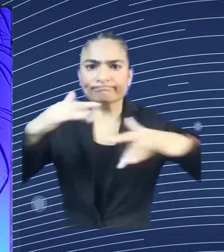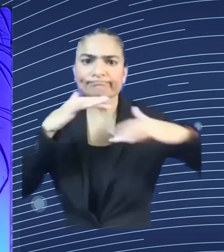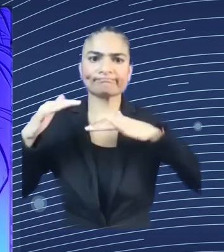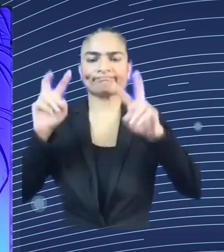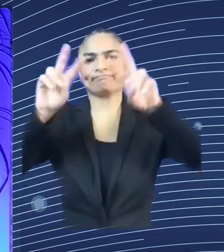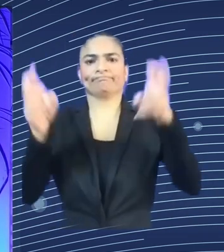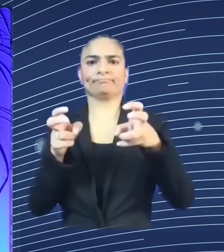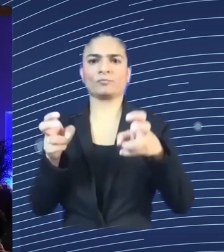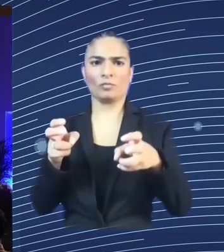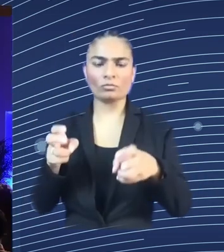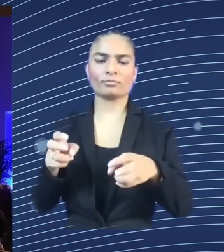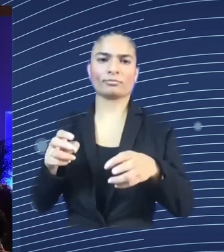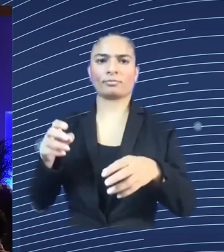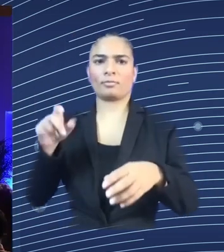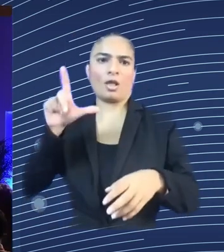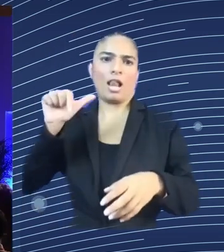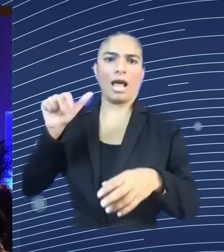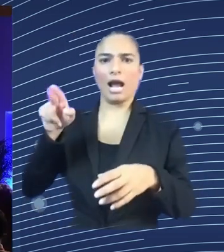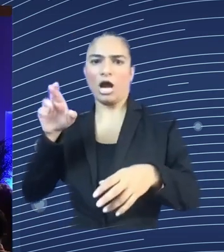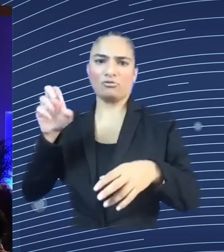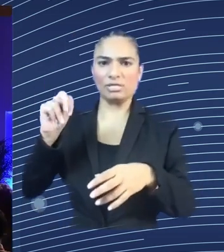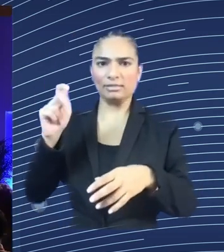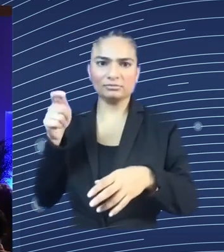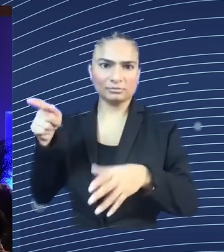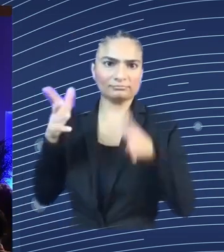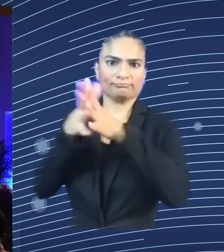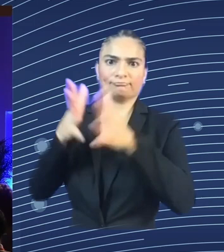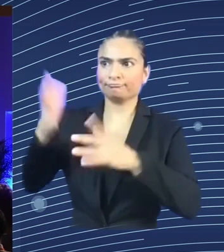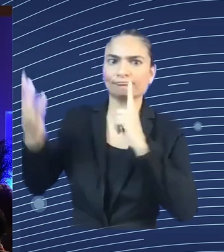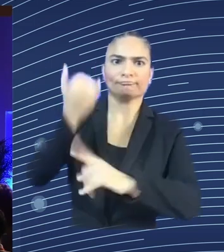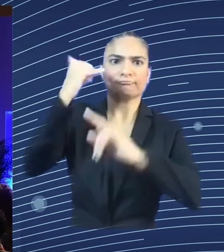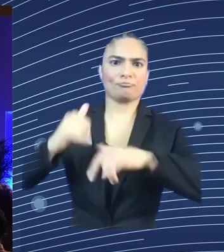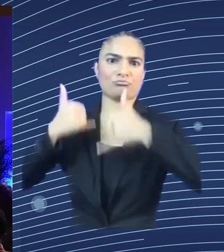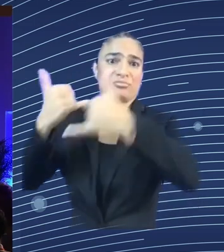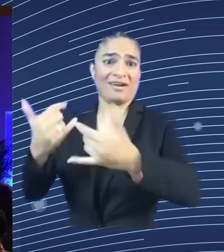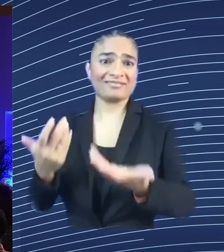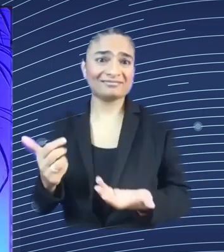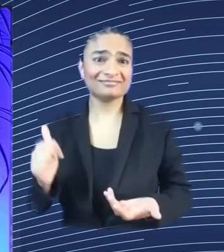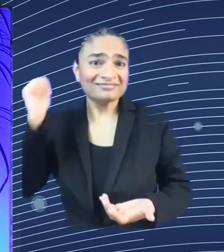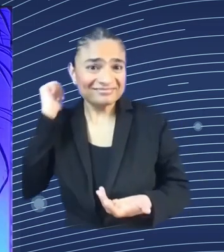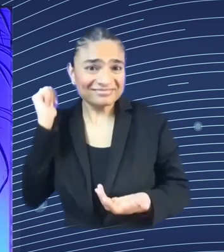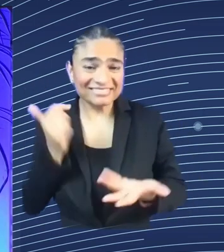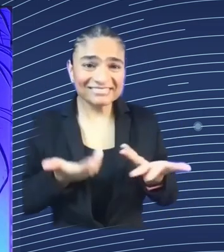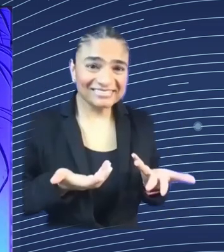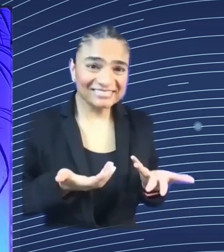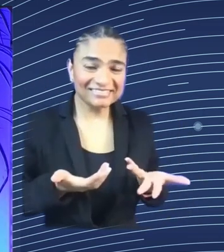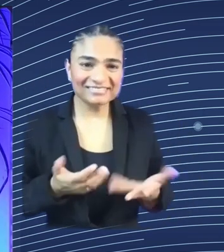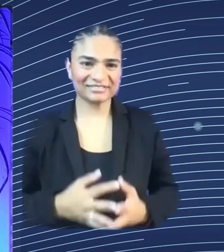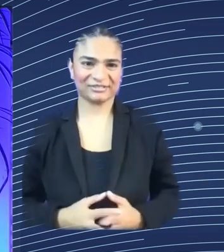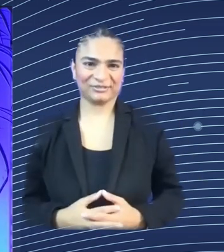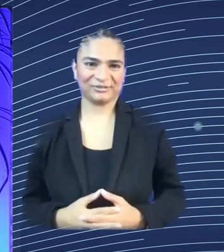start with the gentleman with the orange lanyard. Where did you get that one? Oh, okay. Many people have it. All right. Yeah, I'm not the only